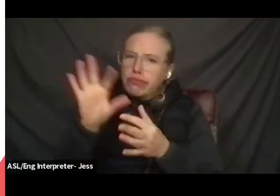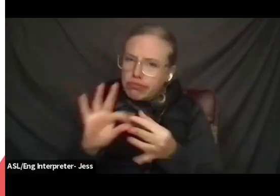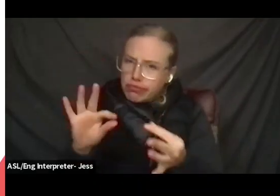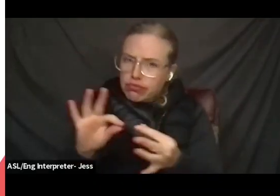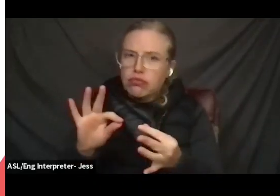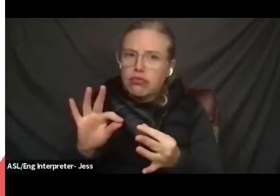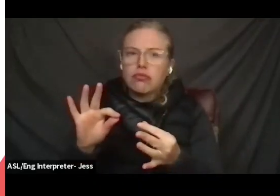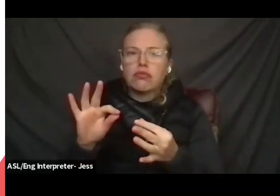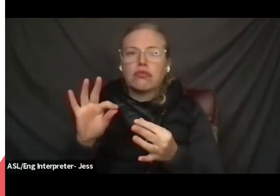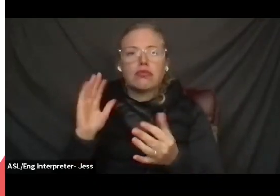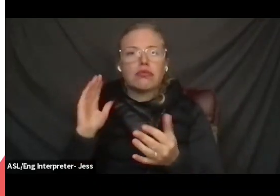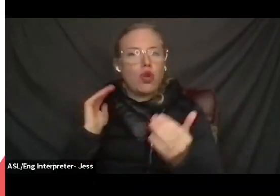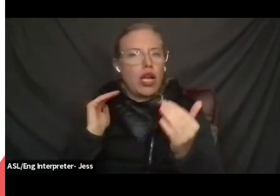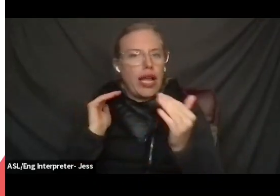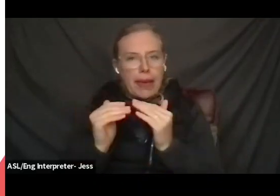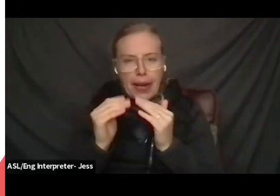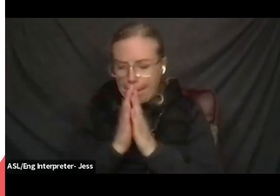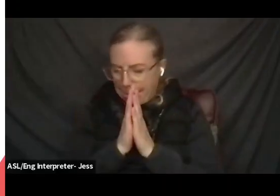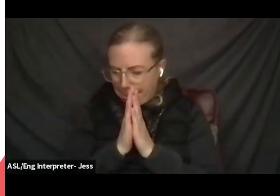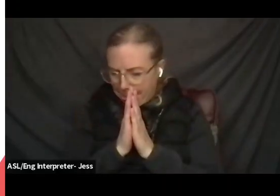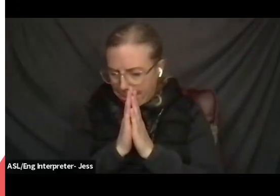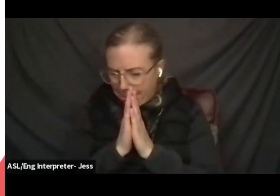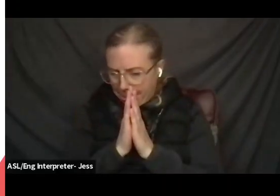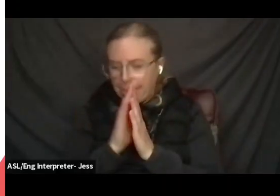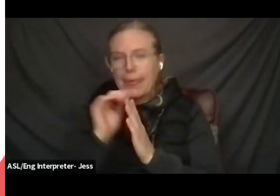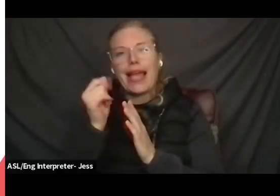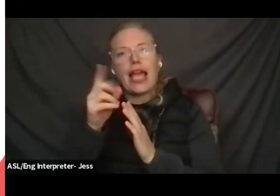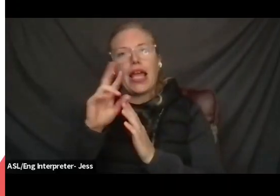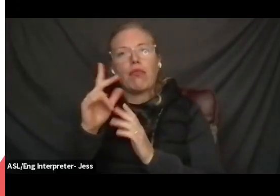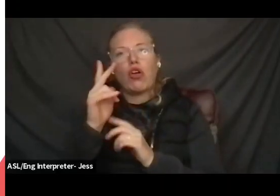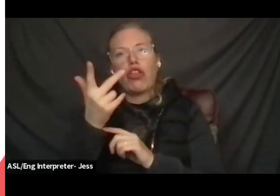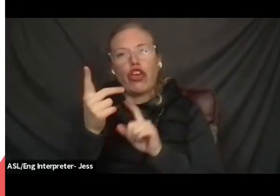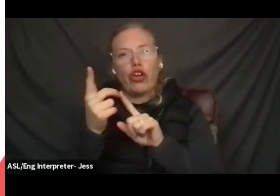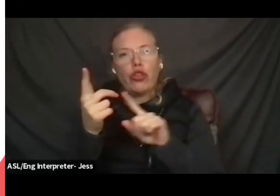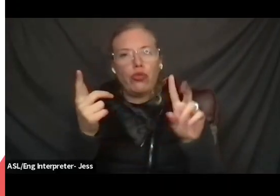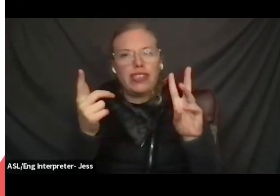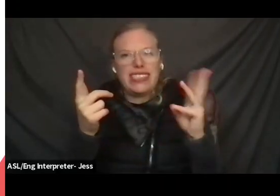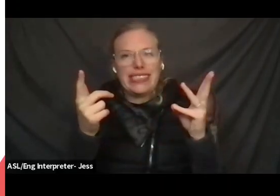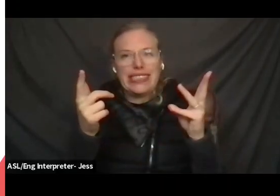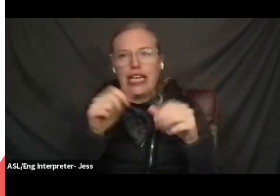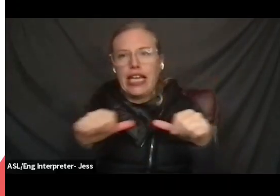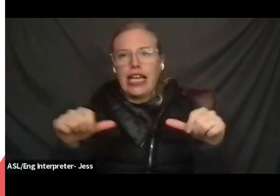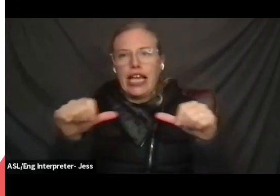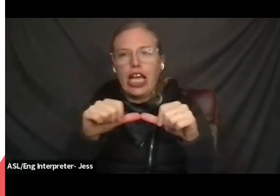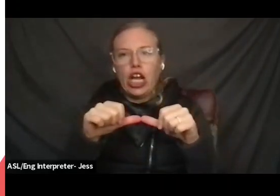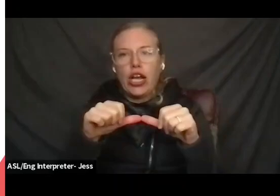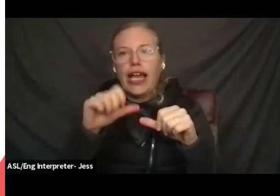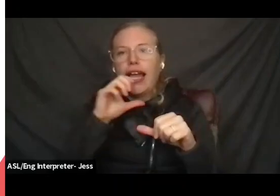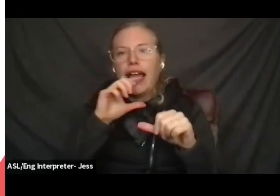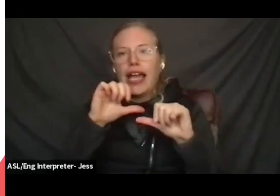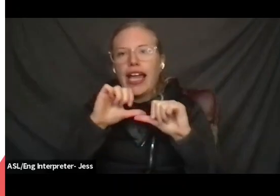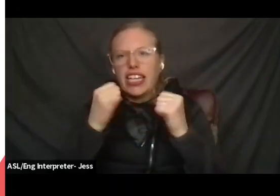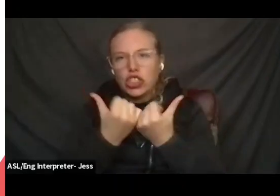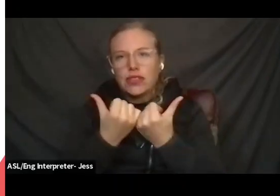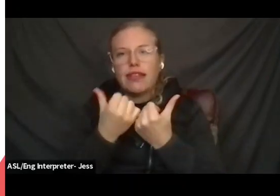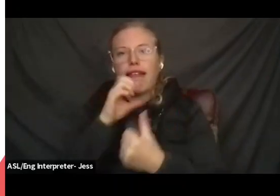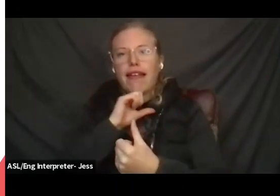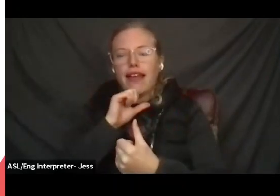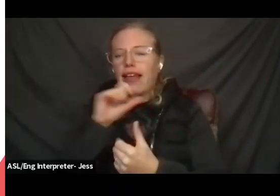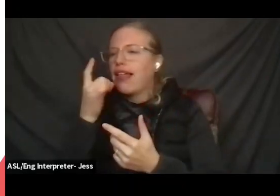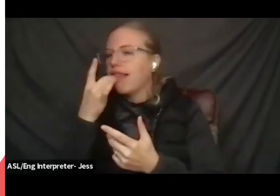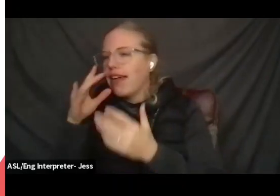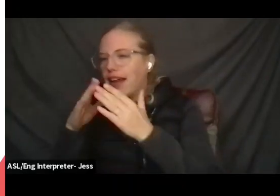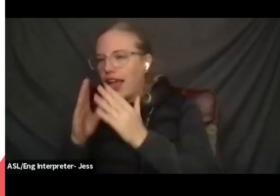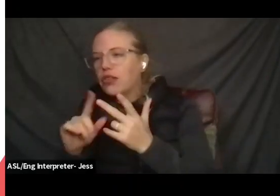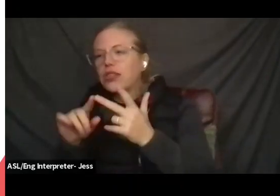to be coming up in April 3rd through the 6th, the Area Agency on Aging along with Lighthouse and Access